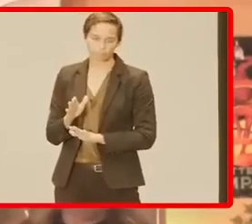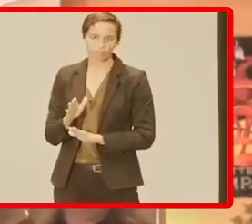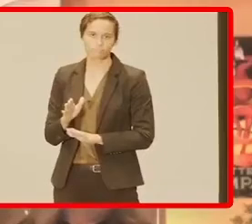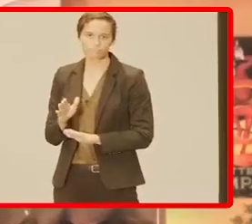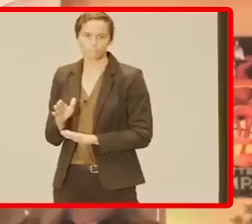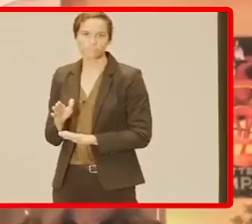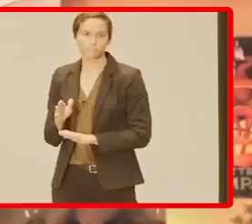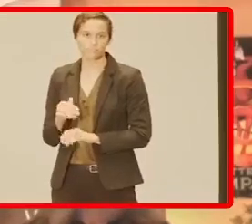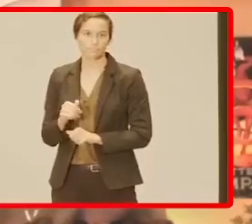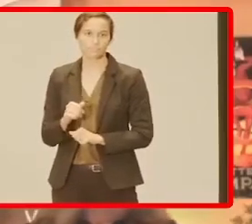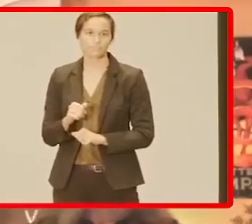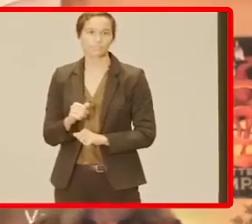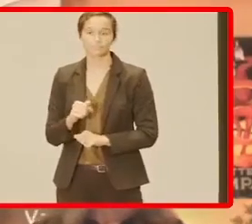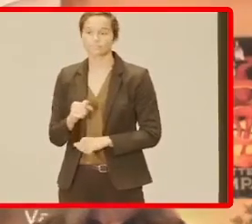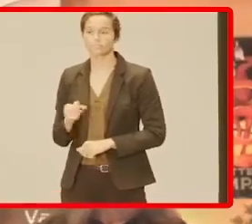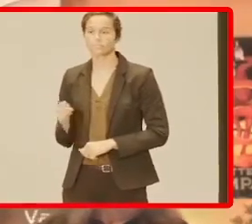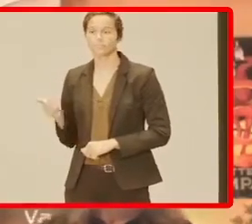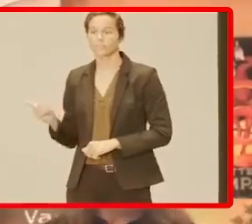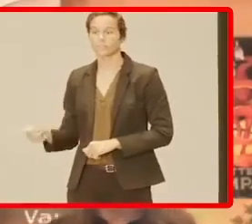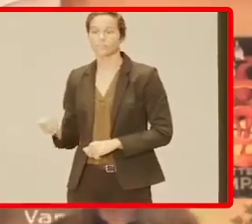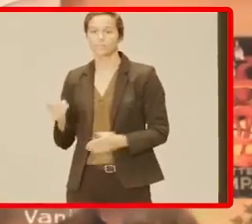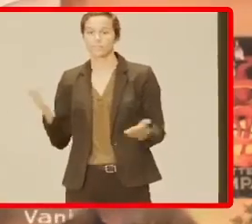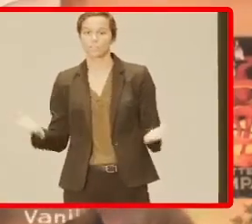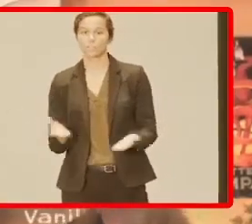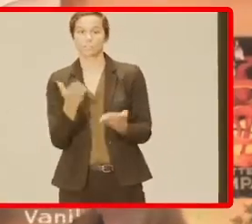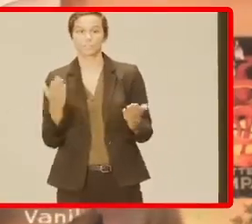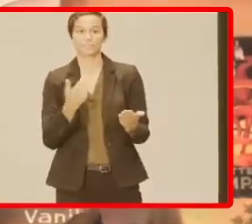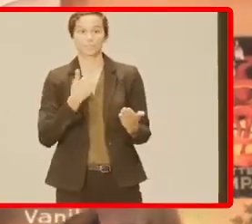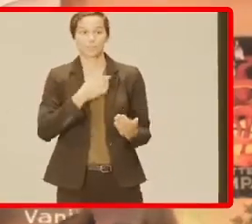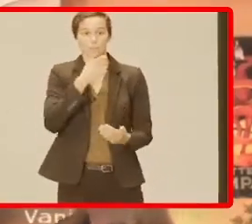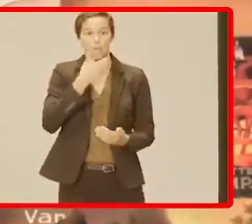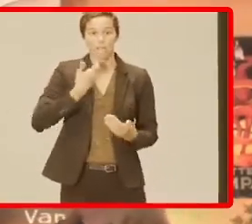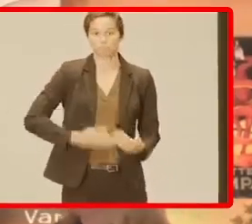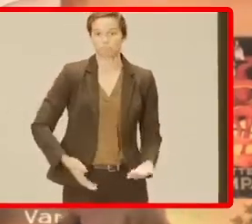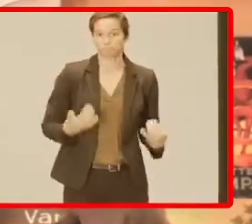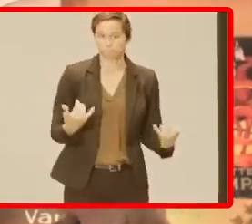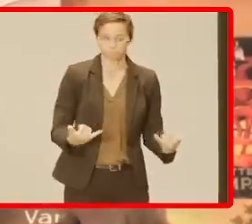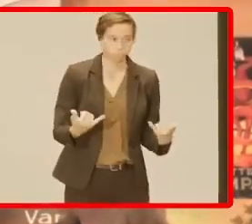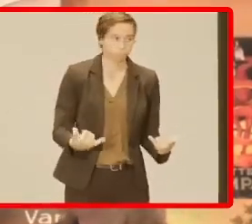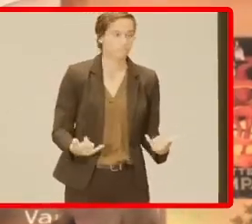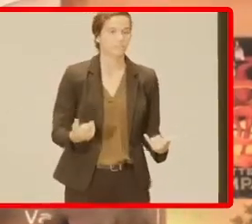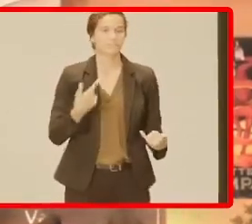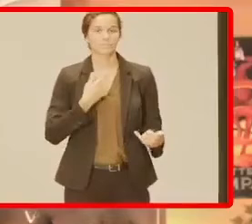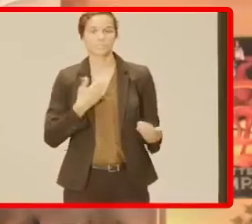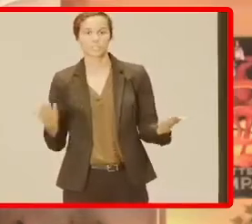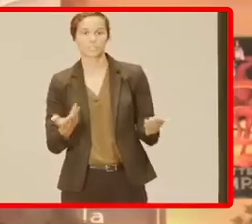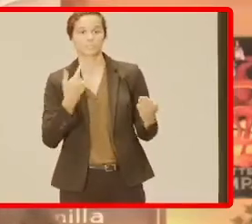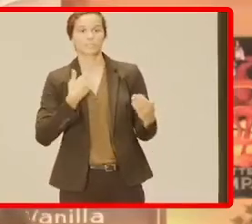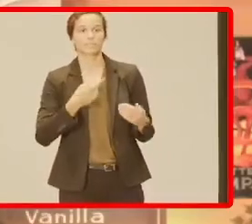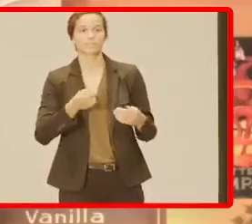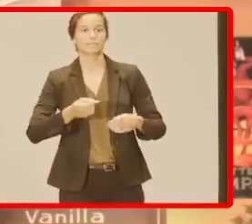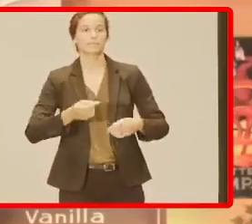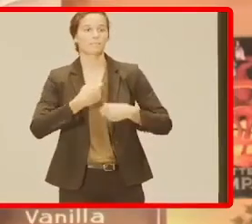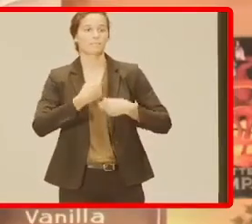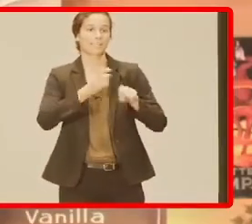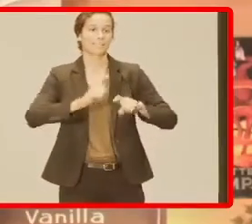people who we are, and we are here to make a difference.